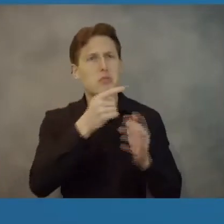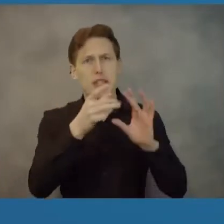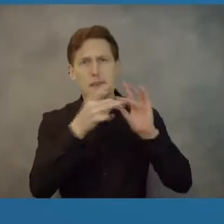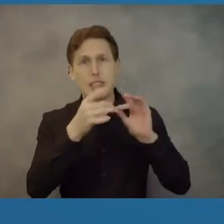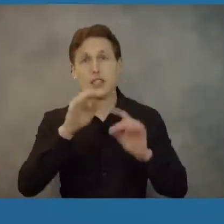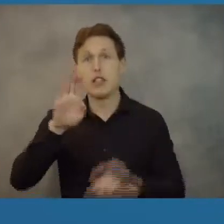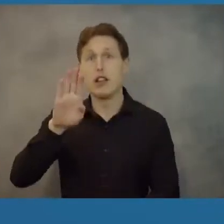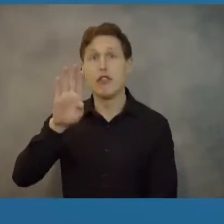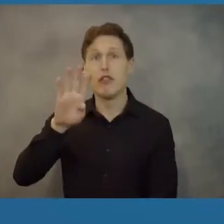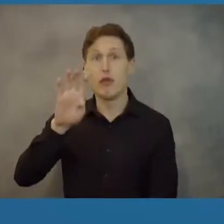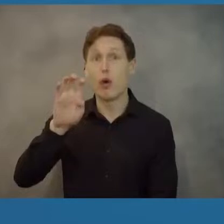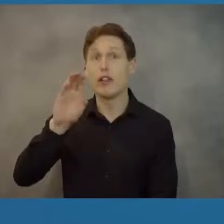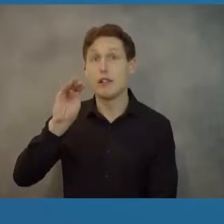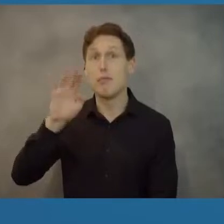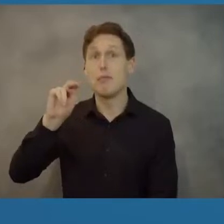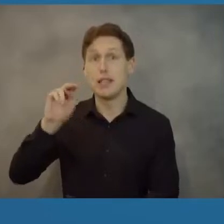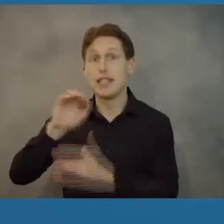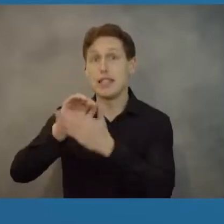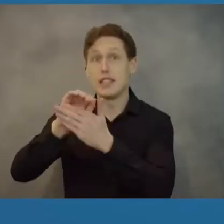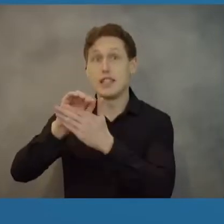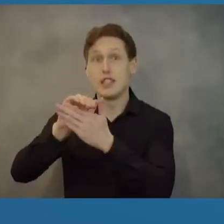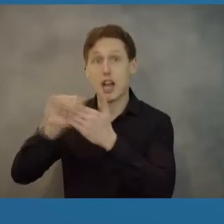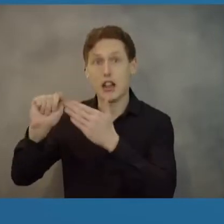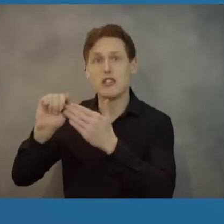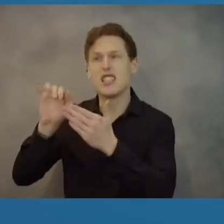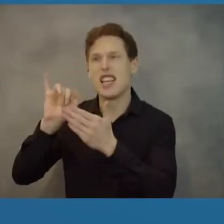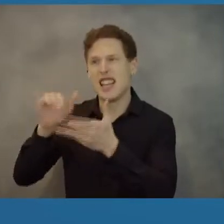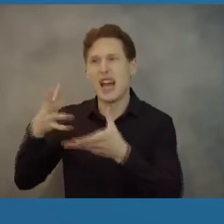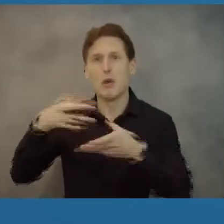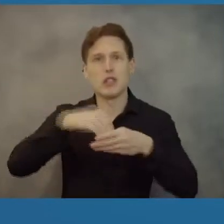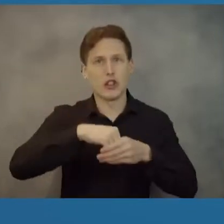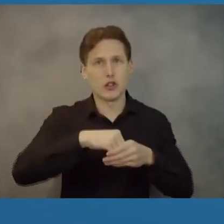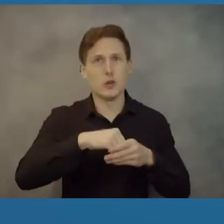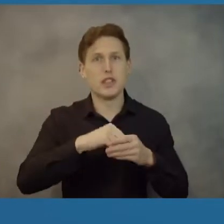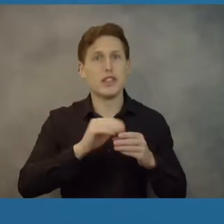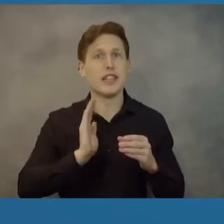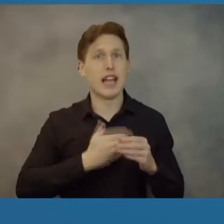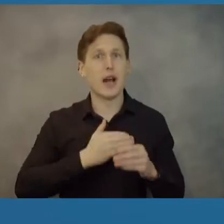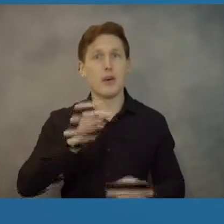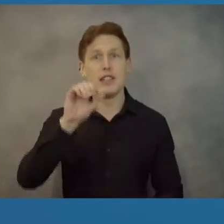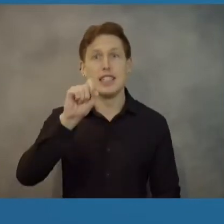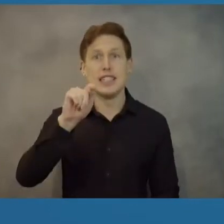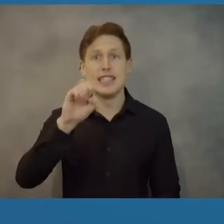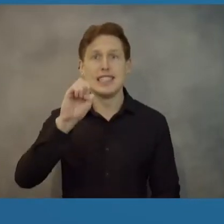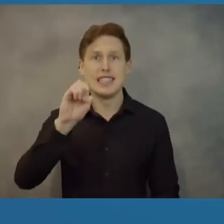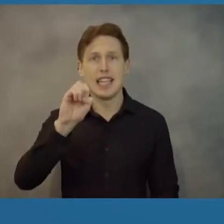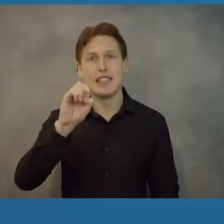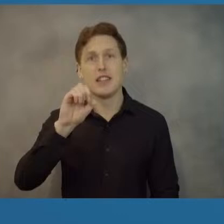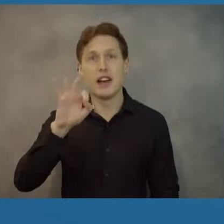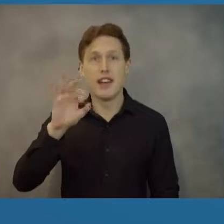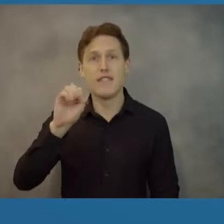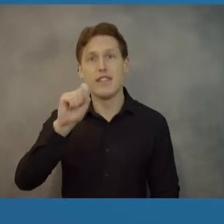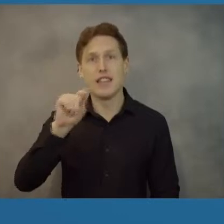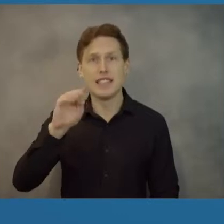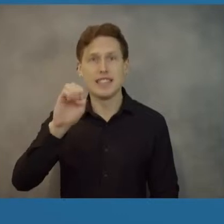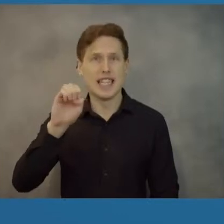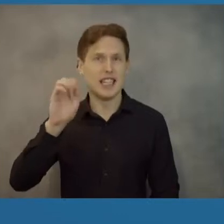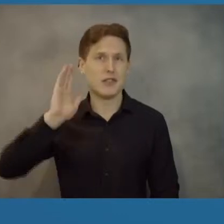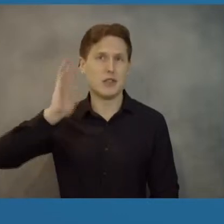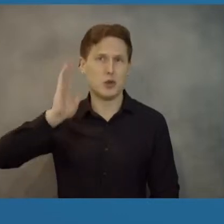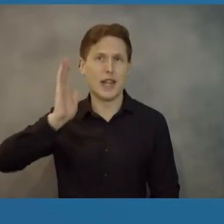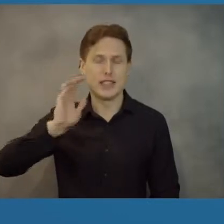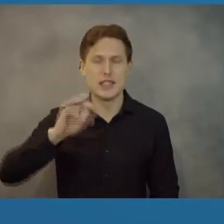that were included in our State of the State address or as part of our State of the State actions and then just base